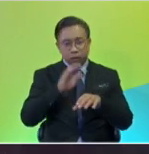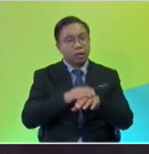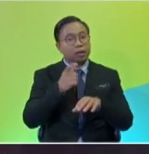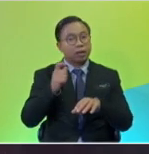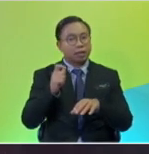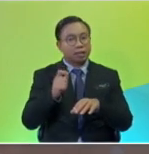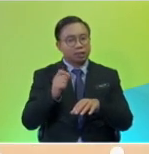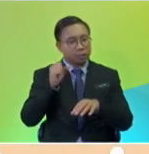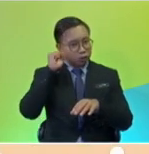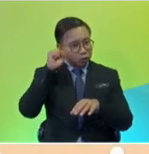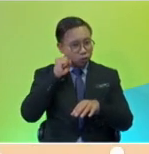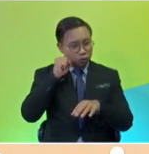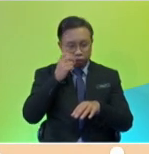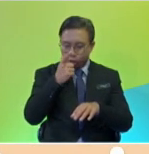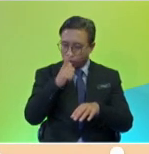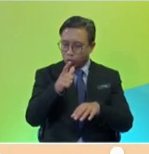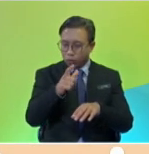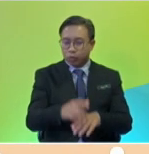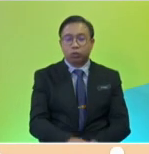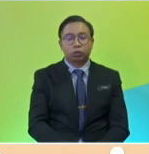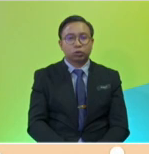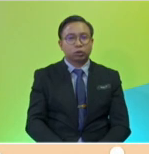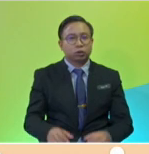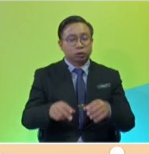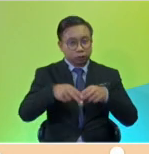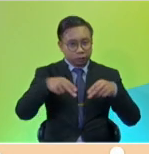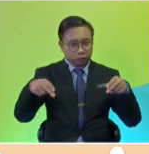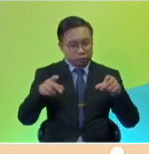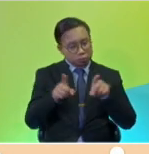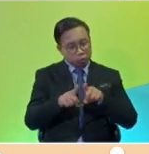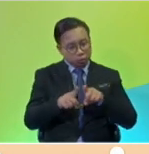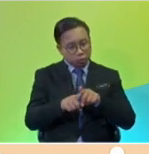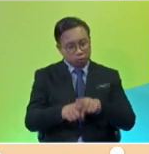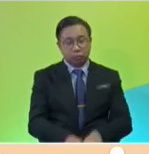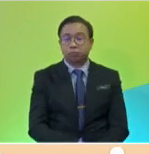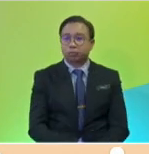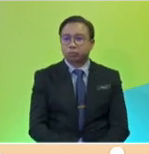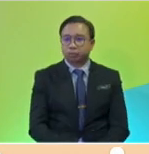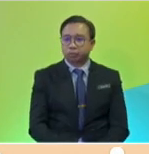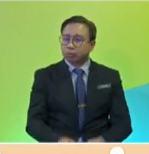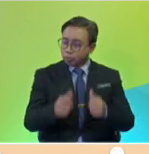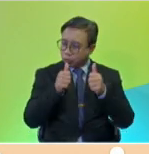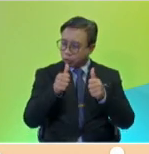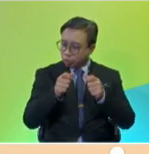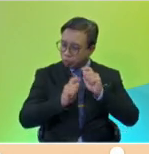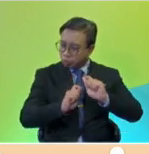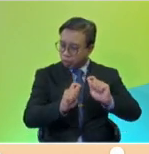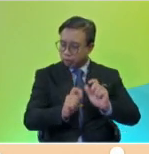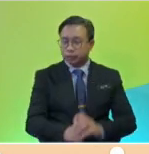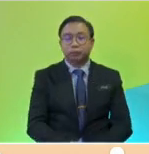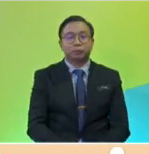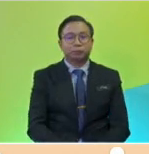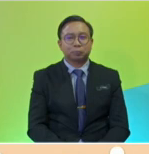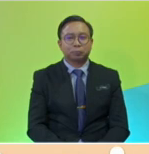Mm-hmm. And if she look at the slide, yeah, because the size is quite similar, about the same, right? But this is a good attempt. Yep. All right, a good